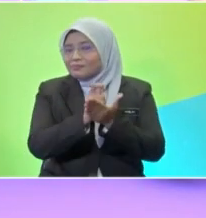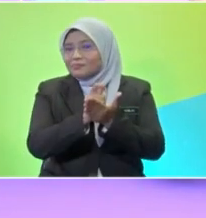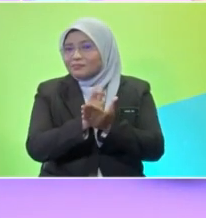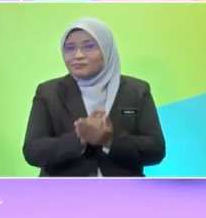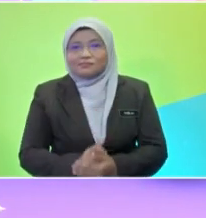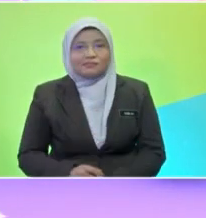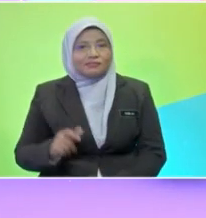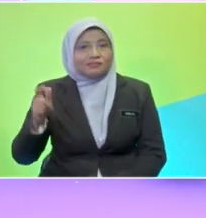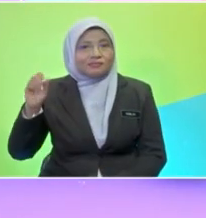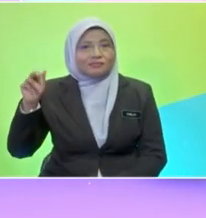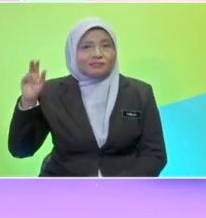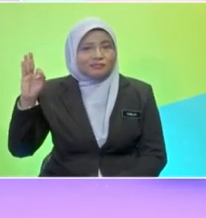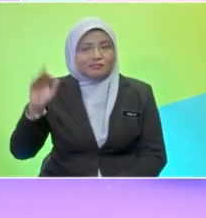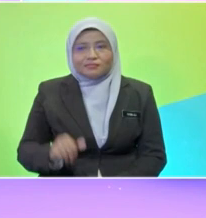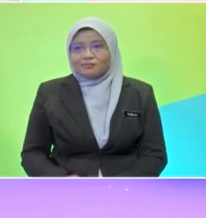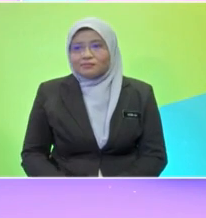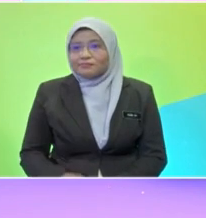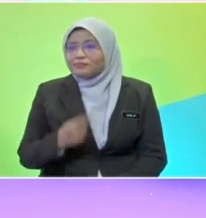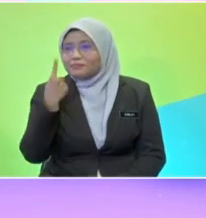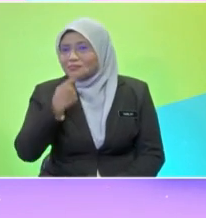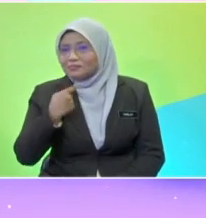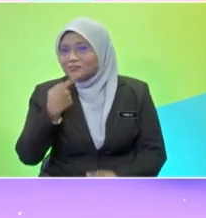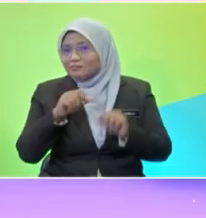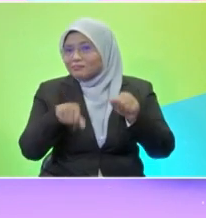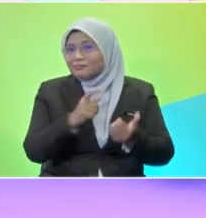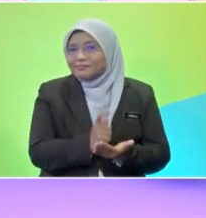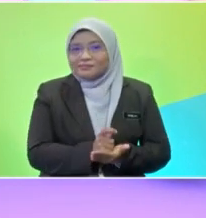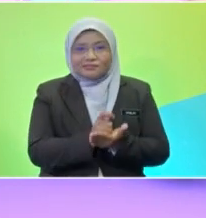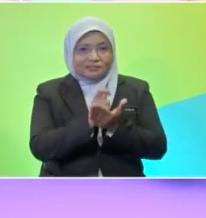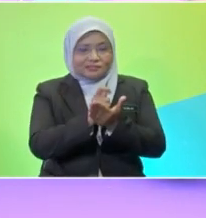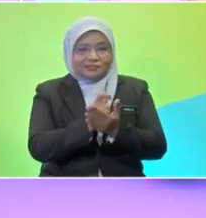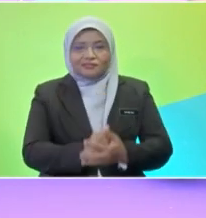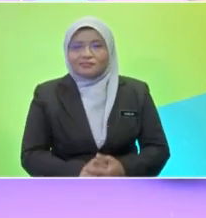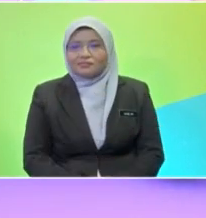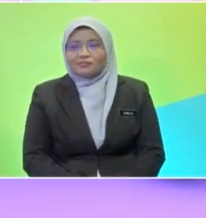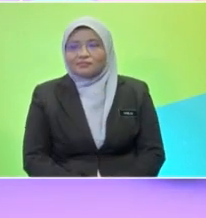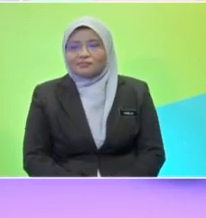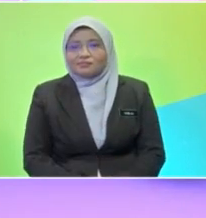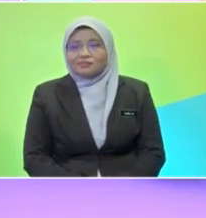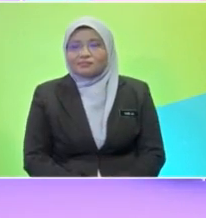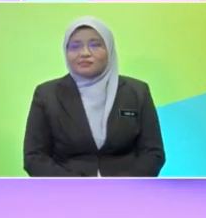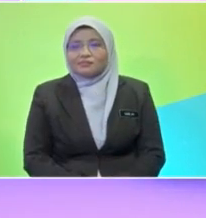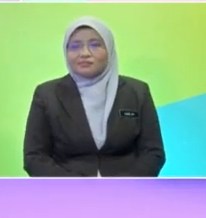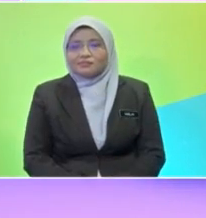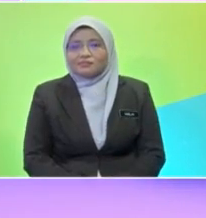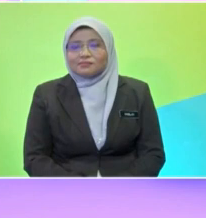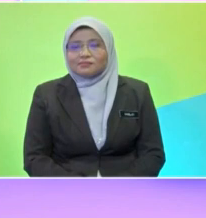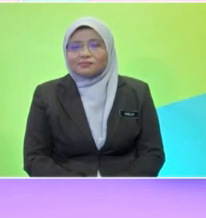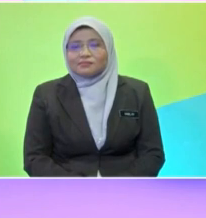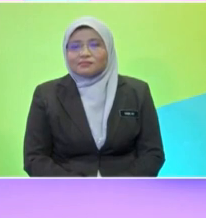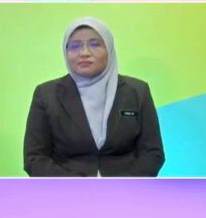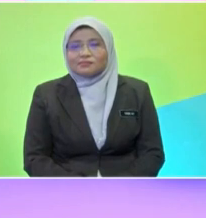Maybe raise up your hand, okay? If you want to help our friend Akif. Okay, when we talk about how, maybe it's like a... usually it's